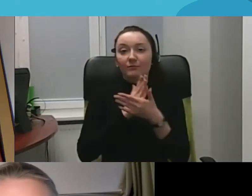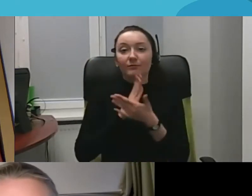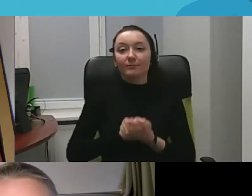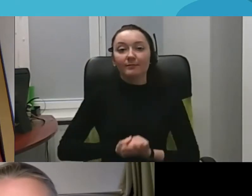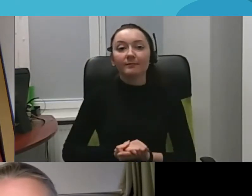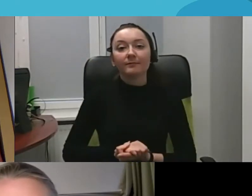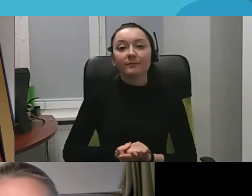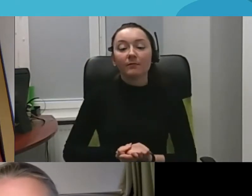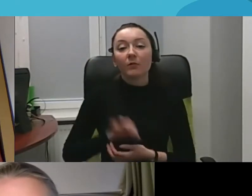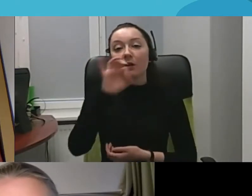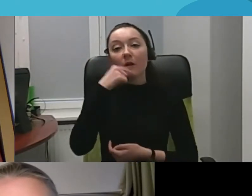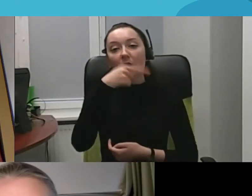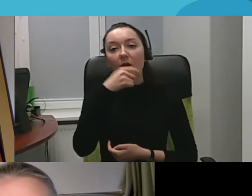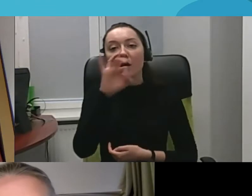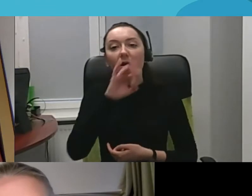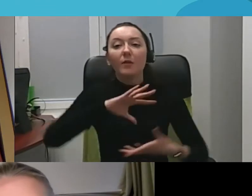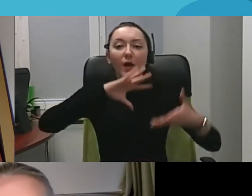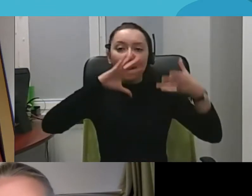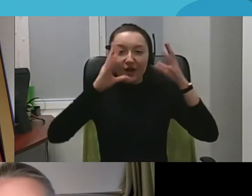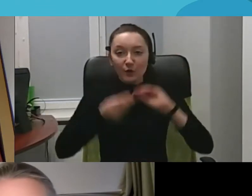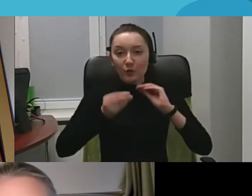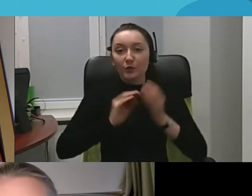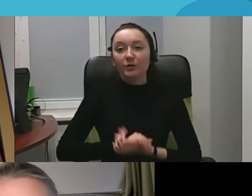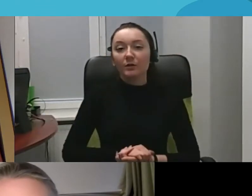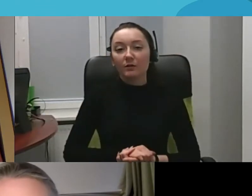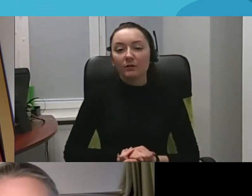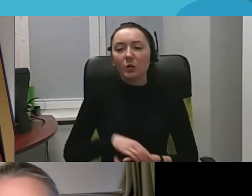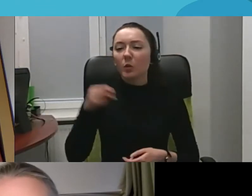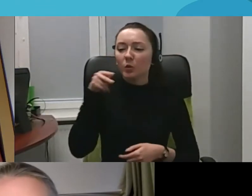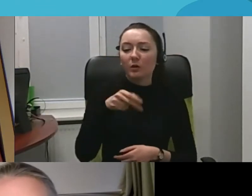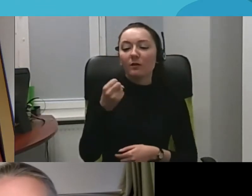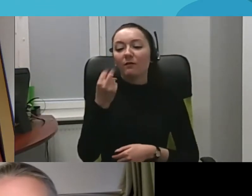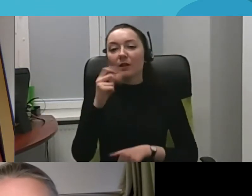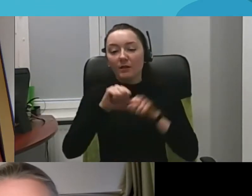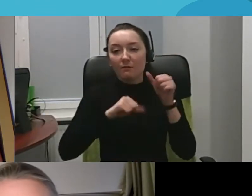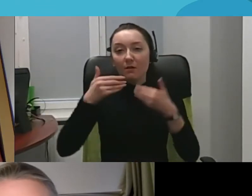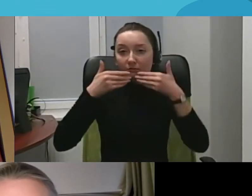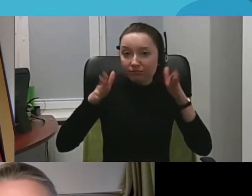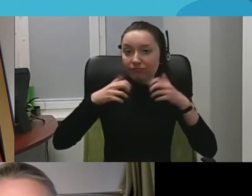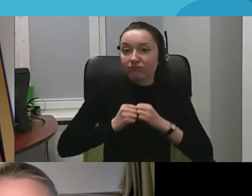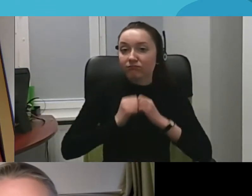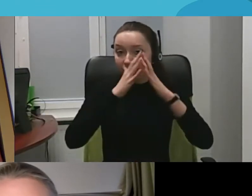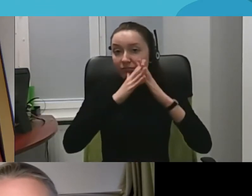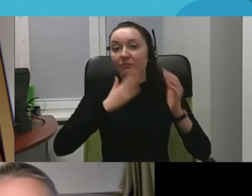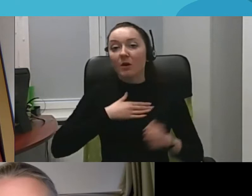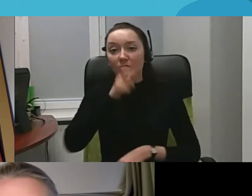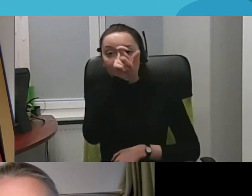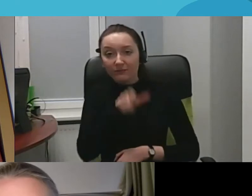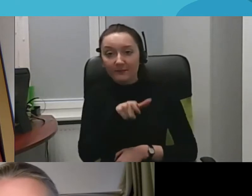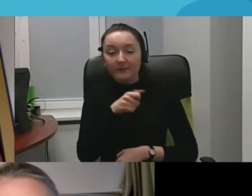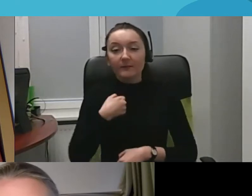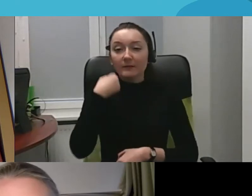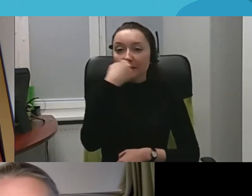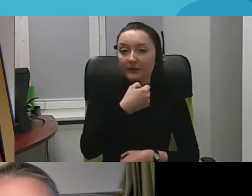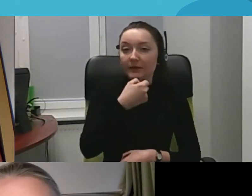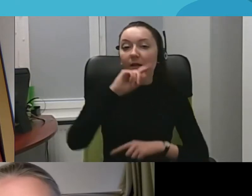my mandate in 2012, and this resolution is being renewed each year, my duties here with regards to